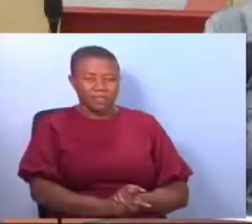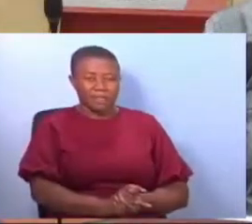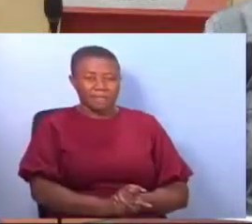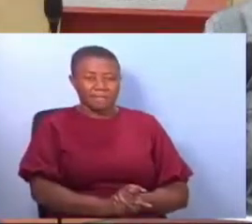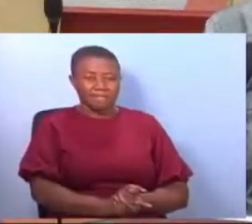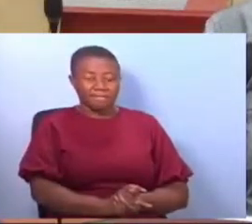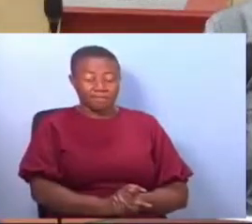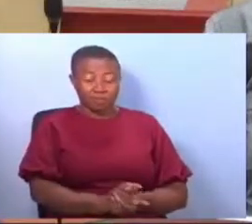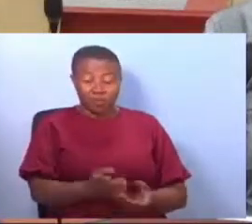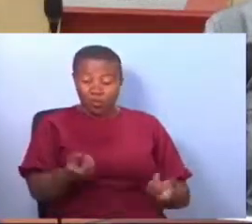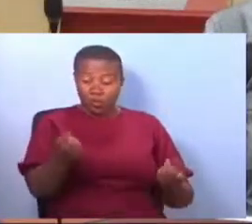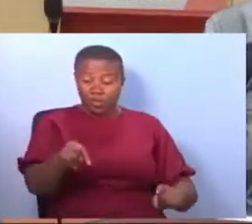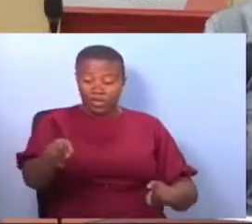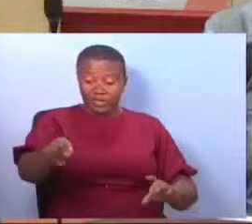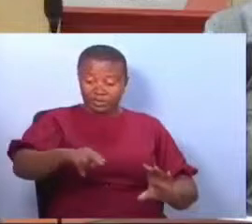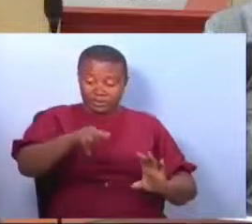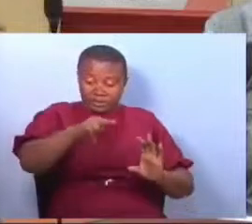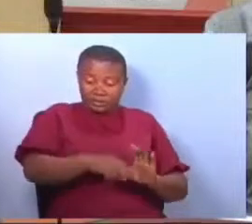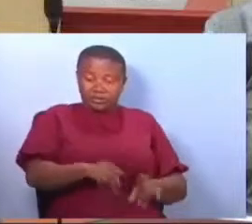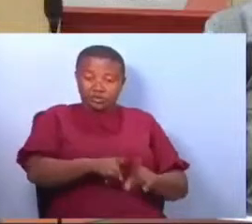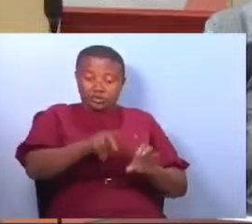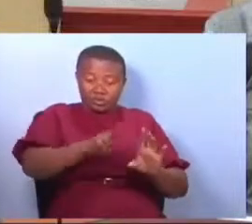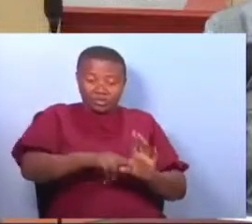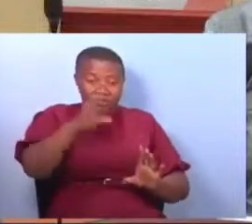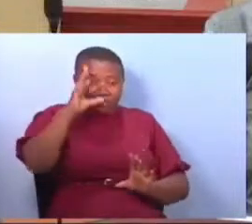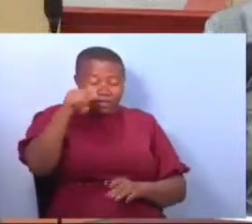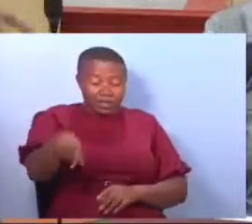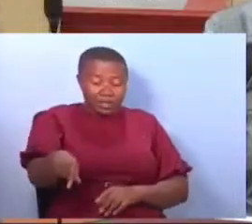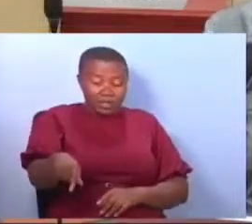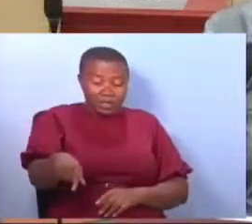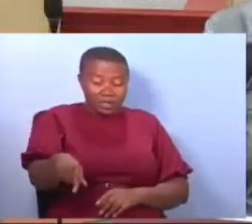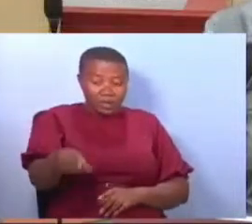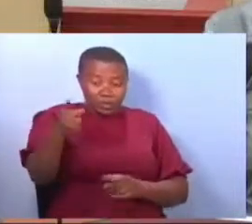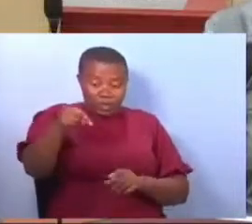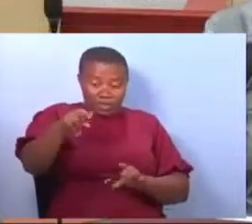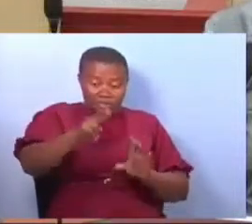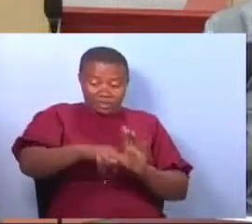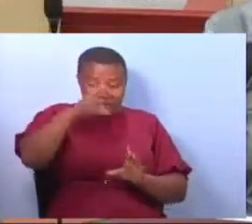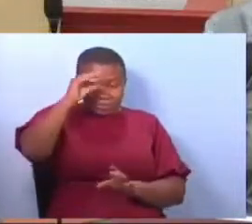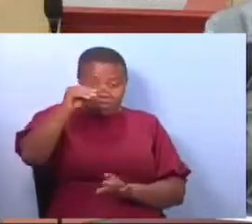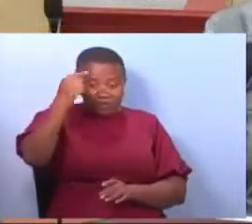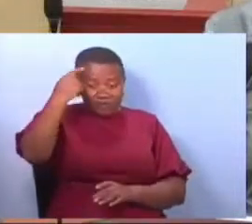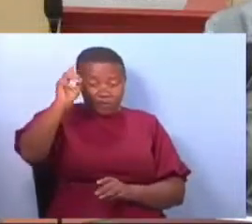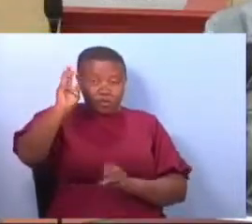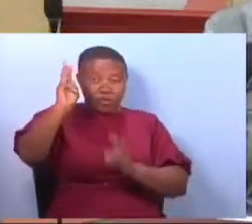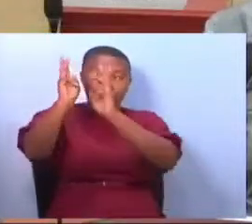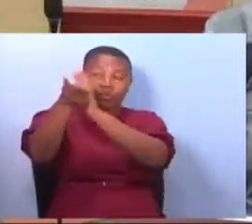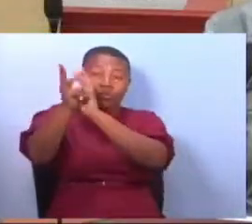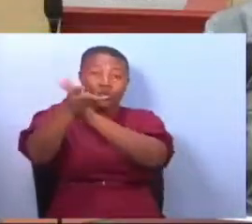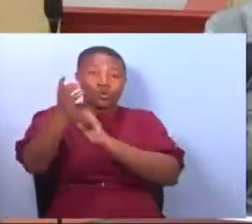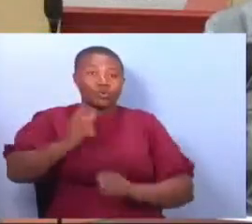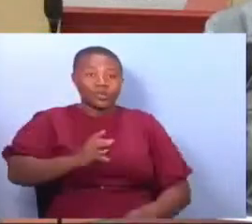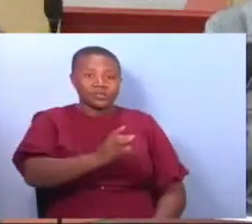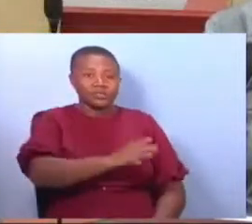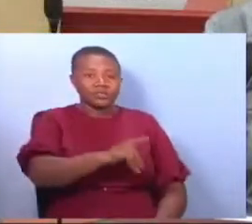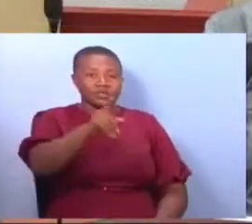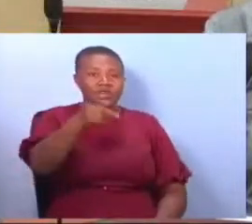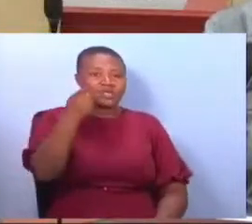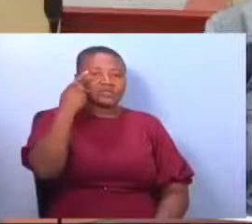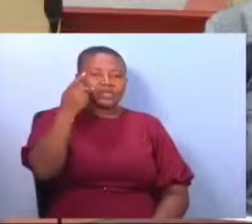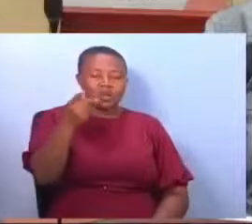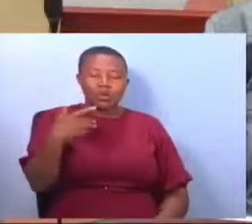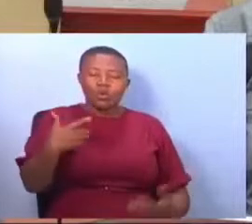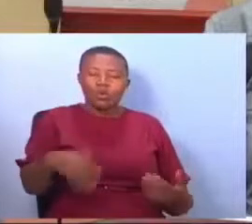he is chairing the Climate Committee as chairman, Mr. Speaker, you'll be proud that he's a